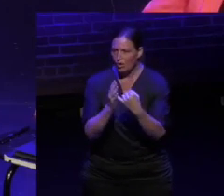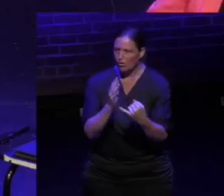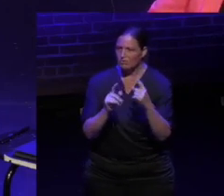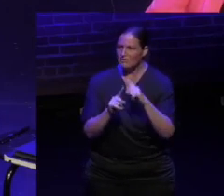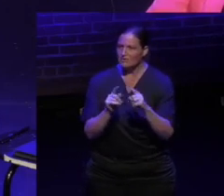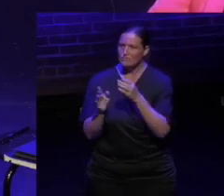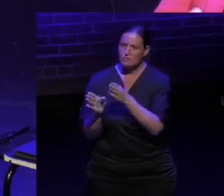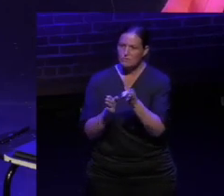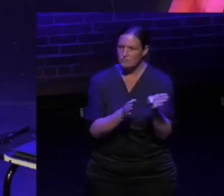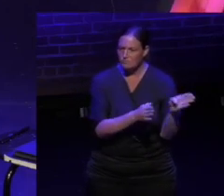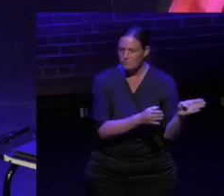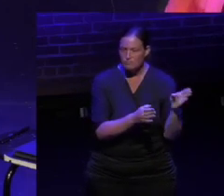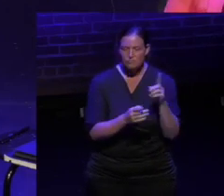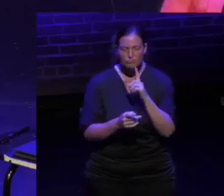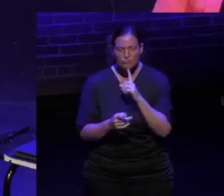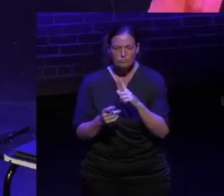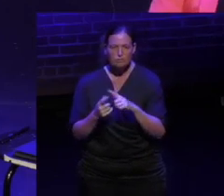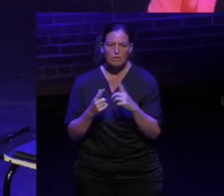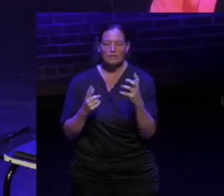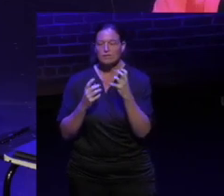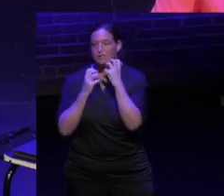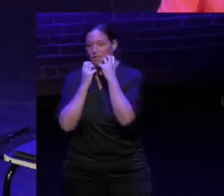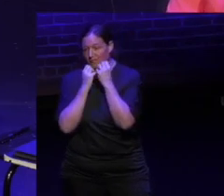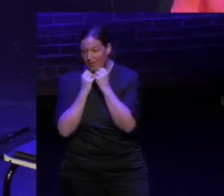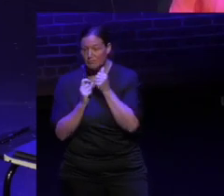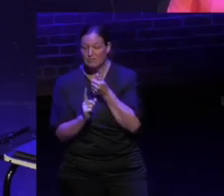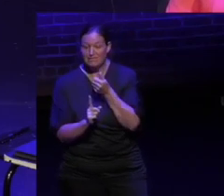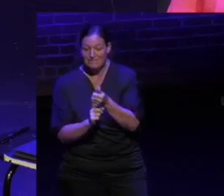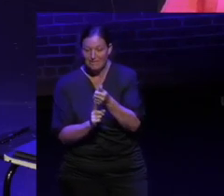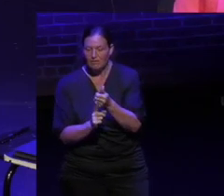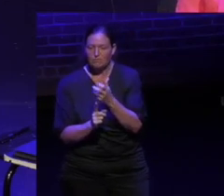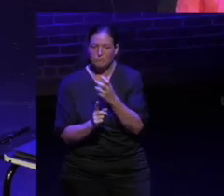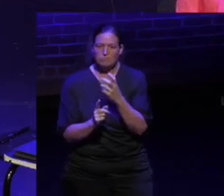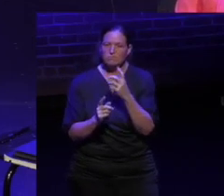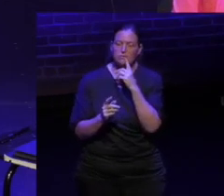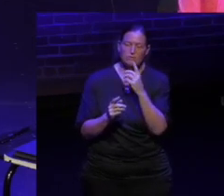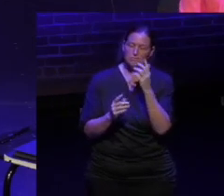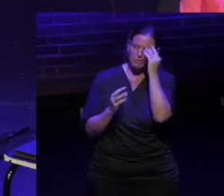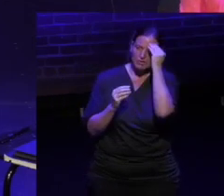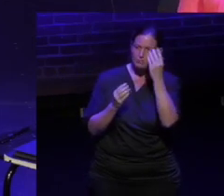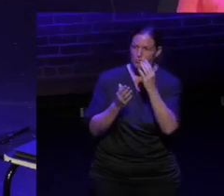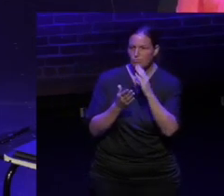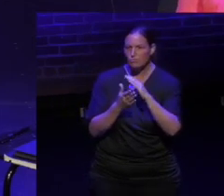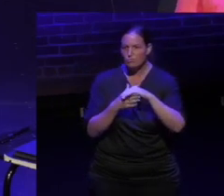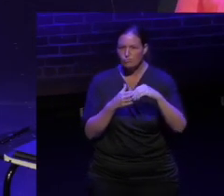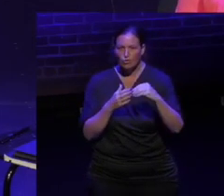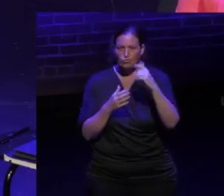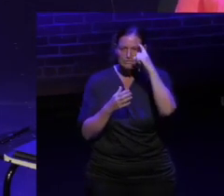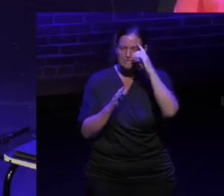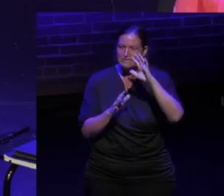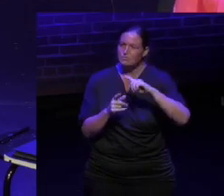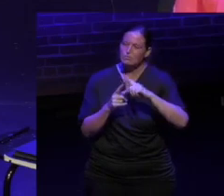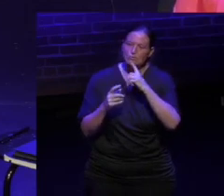sectors and the way it's sort of inherently valuable in and of itself, let alone the dollars and cents, is in education. I feel